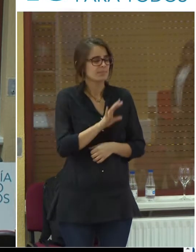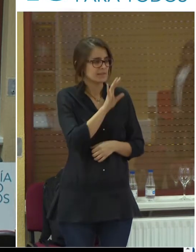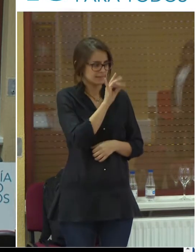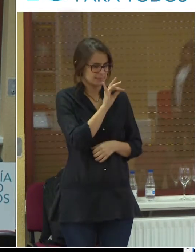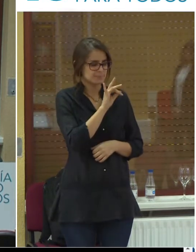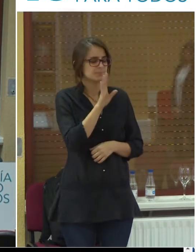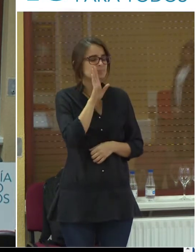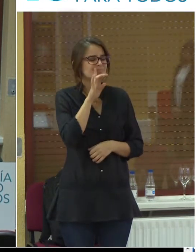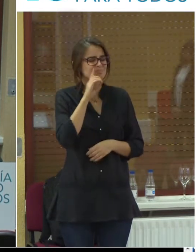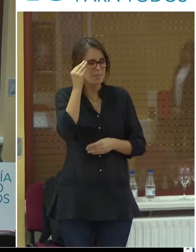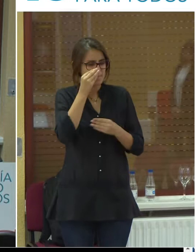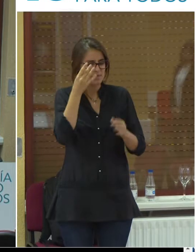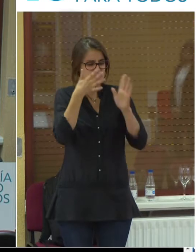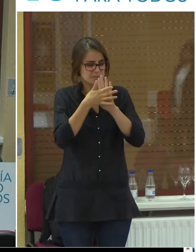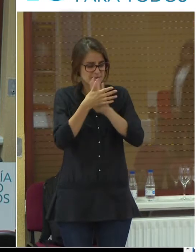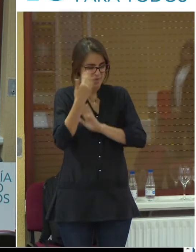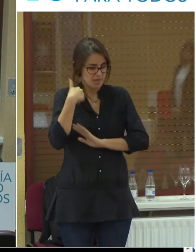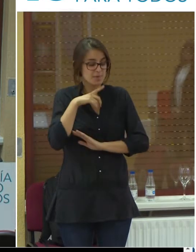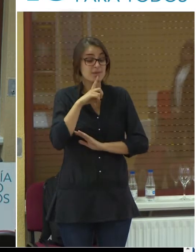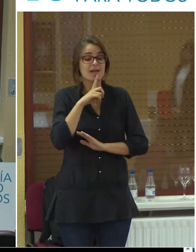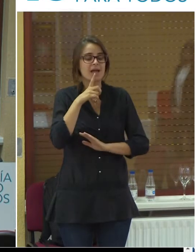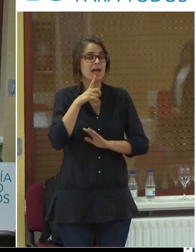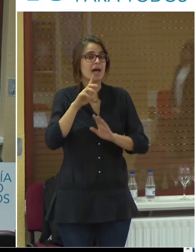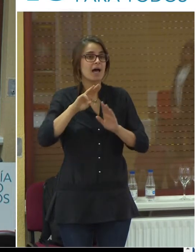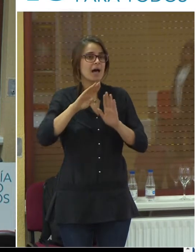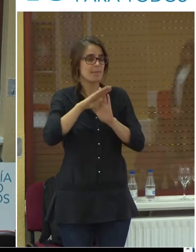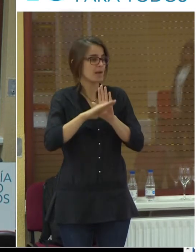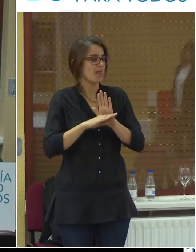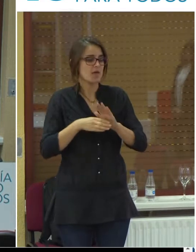As I said before, the app is fully accessible